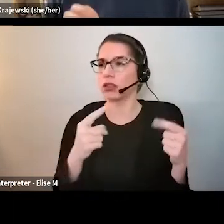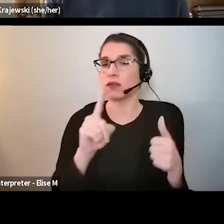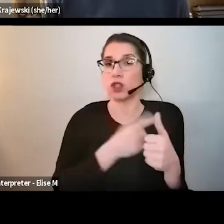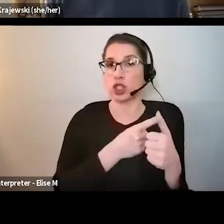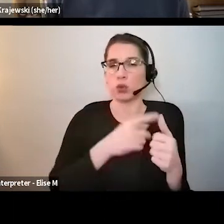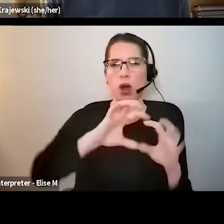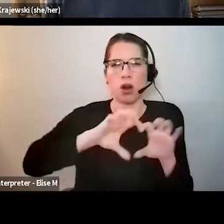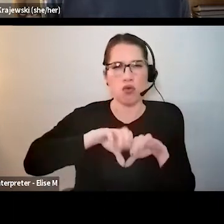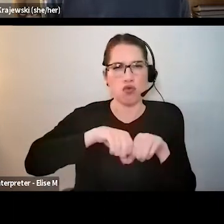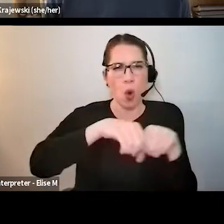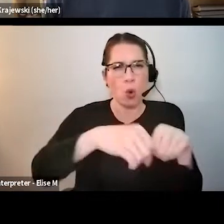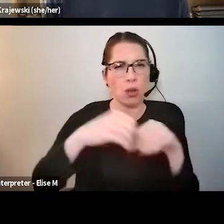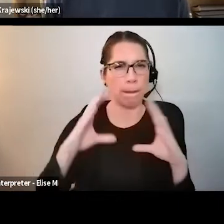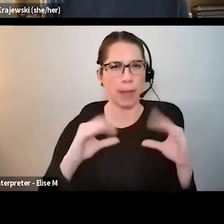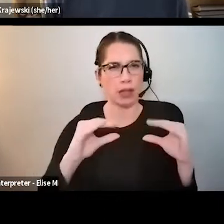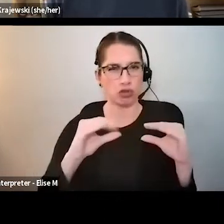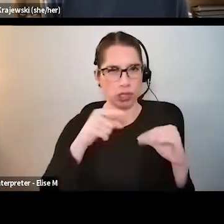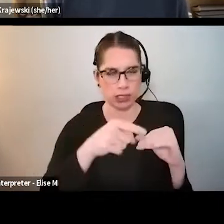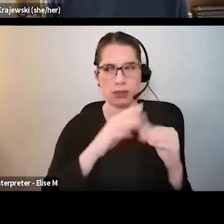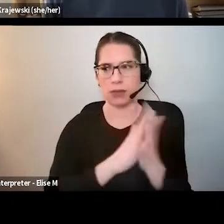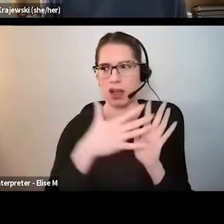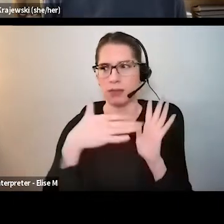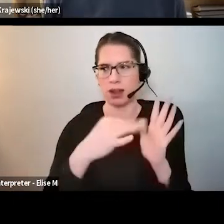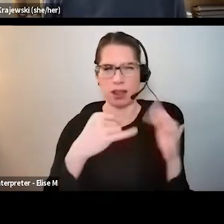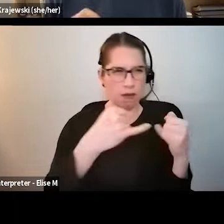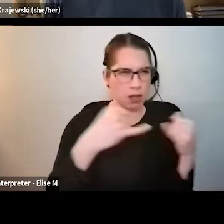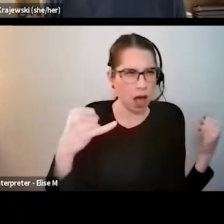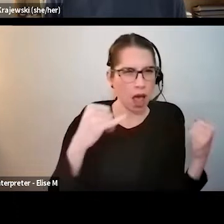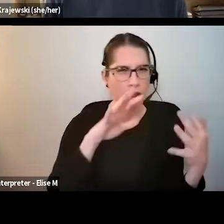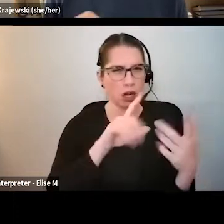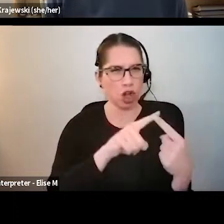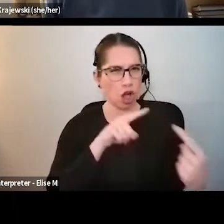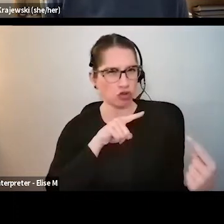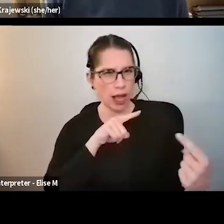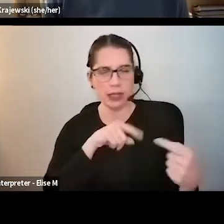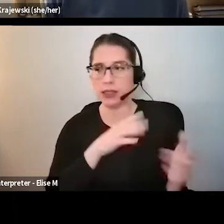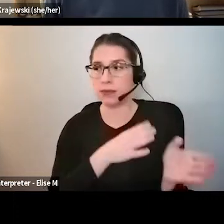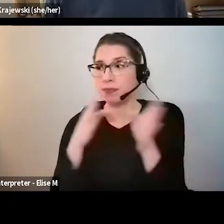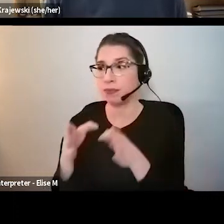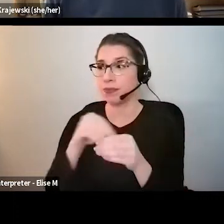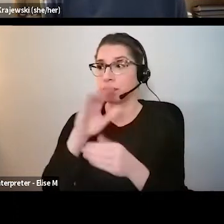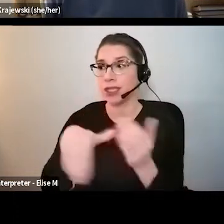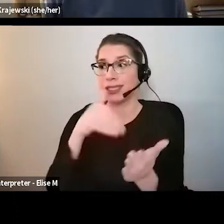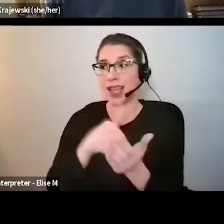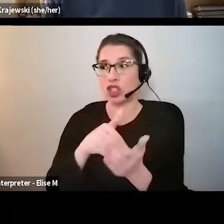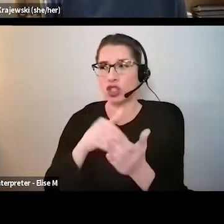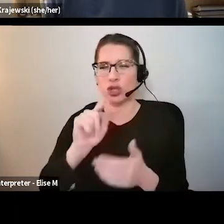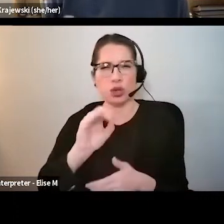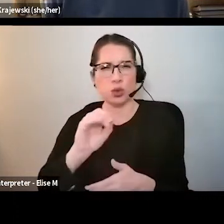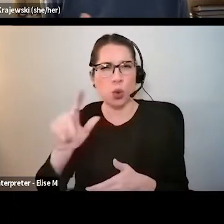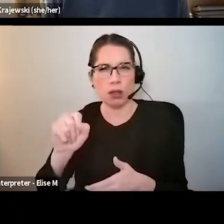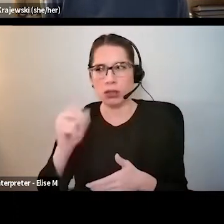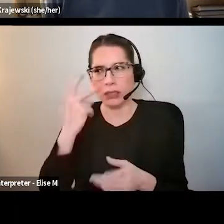left becomes a study of line and contrast. The instruments in the center portrays an interest in the